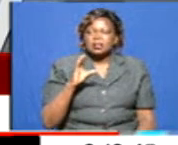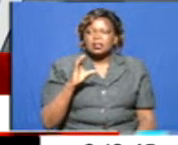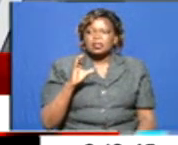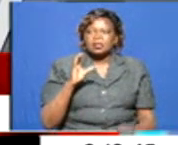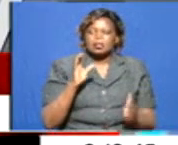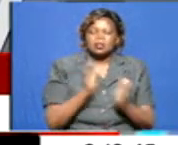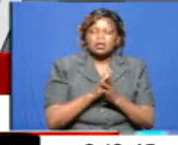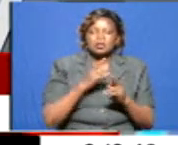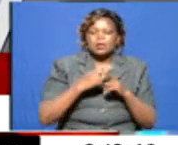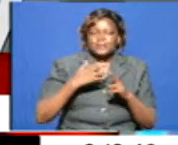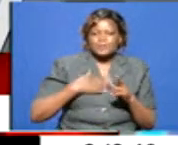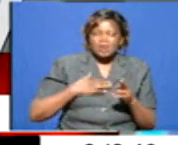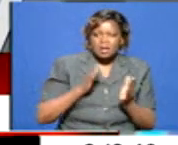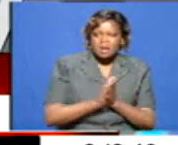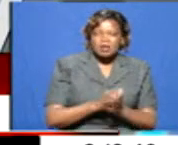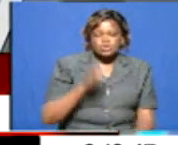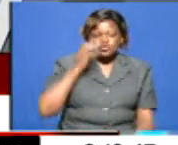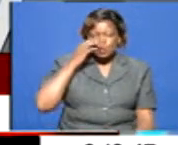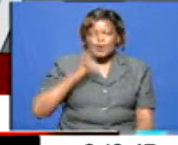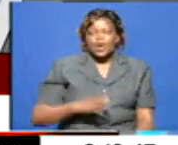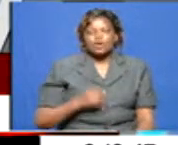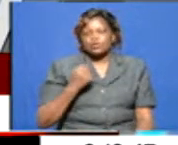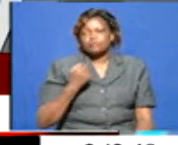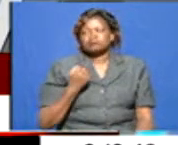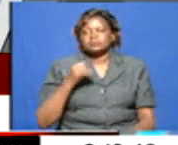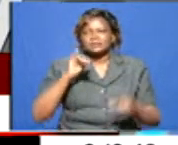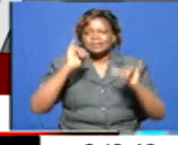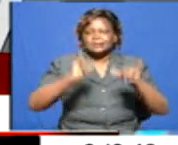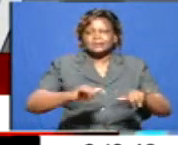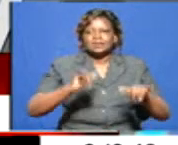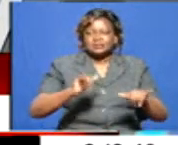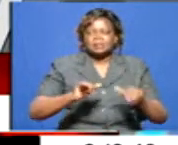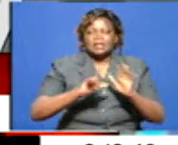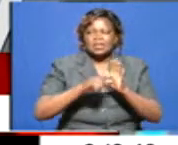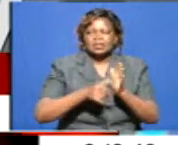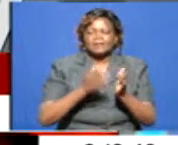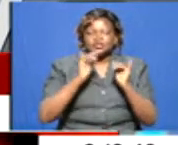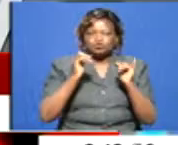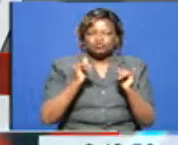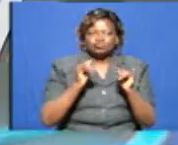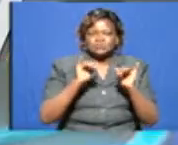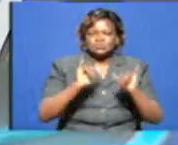Purity underscore Museo, at Tom Boyer 24. Stay with us. Business News is coming up next.